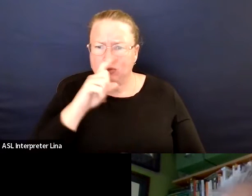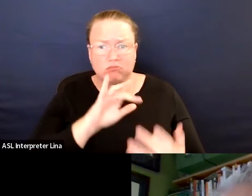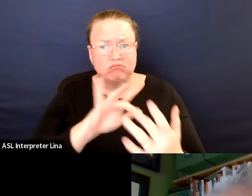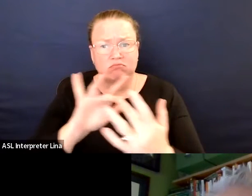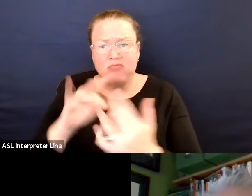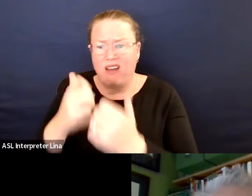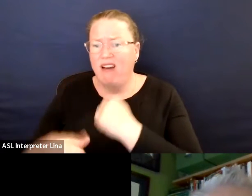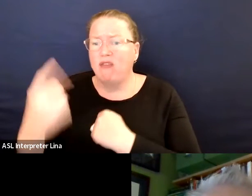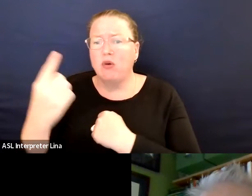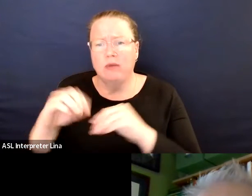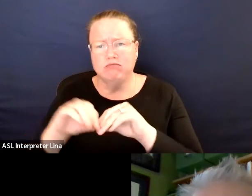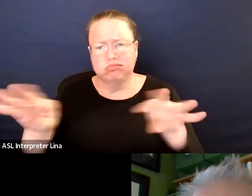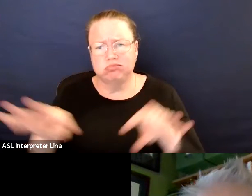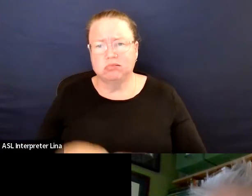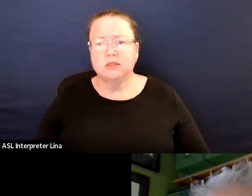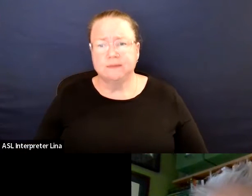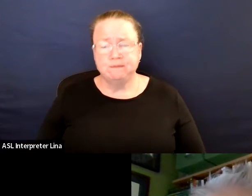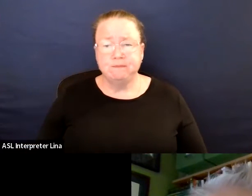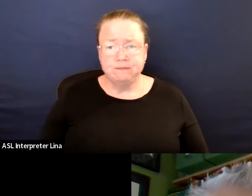everybody.